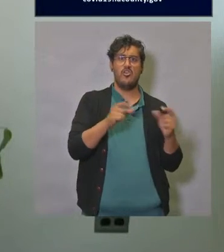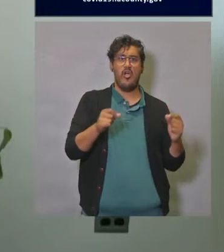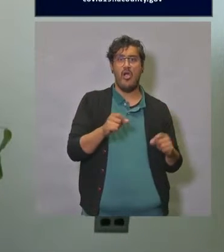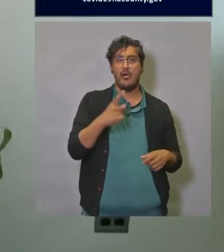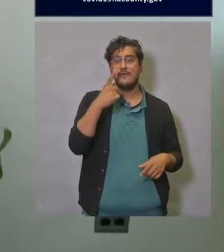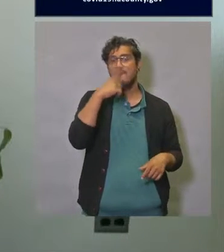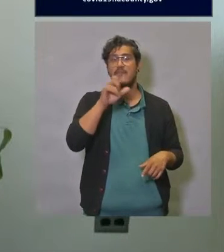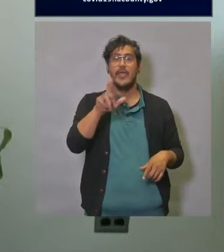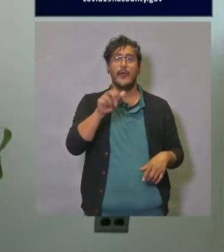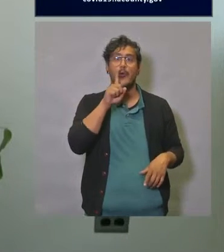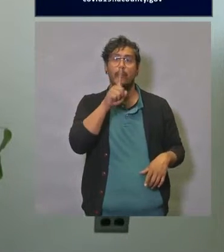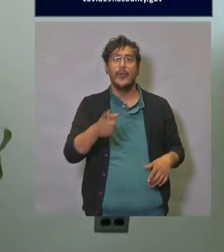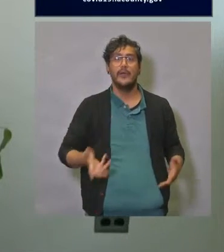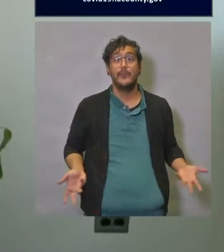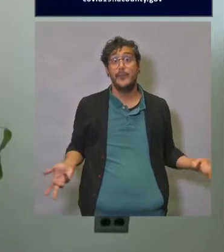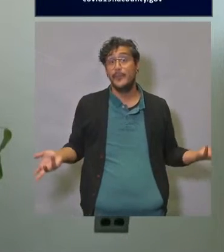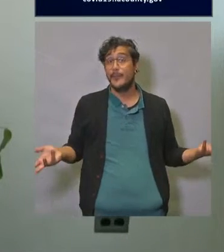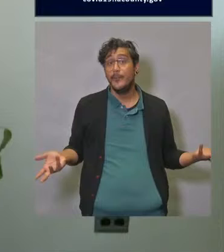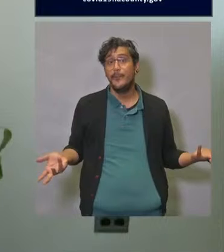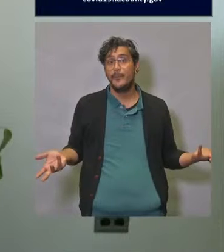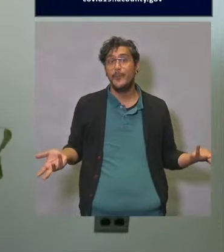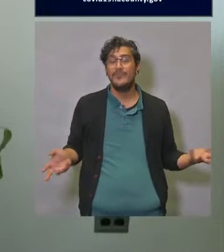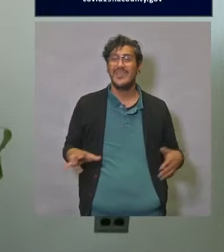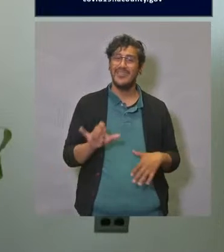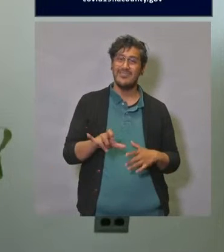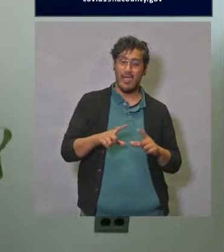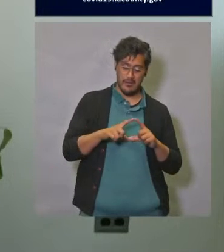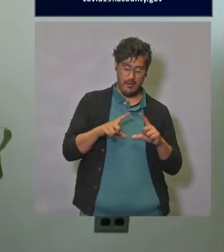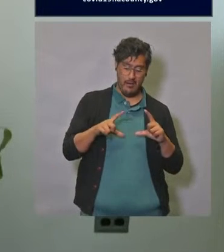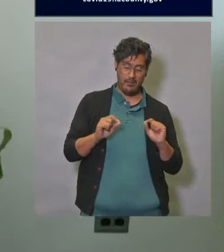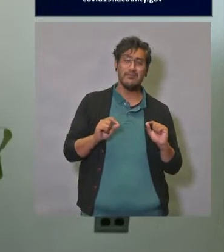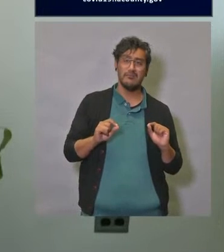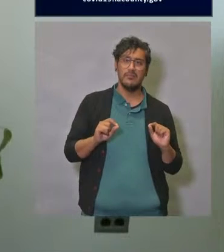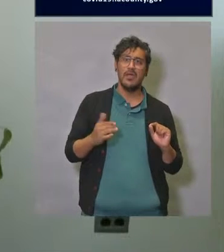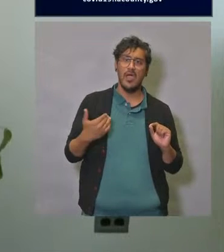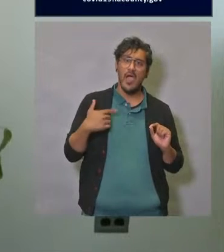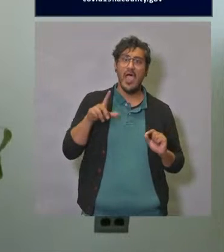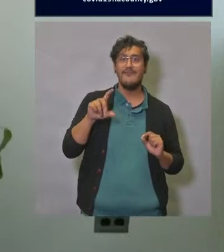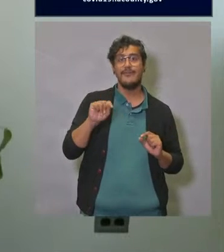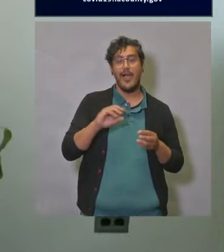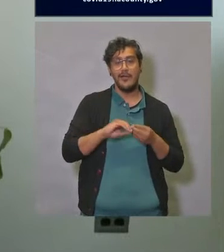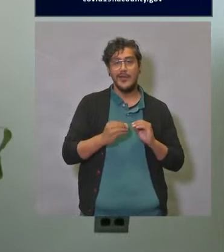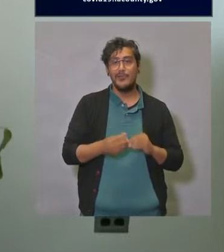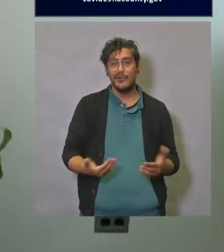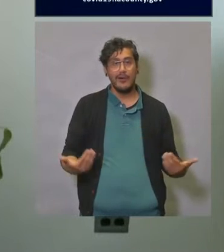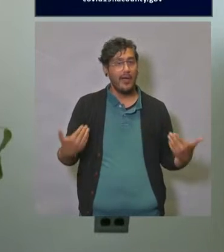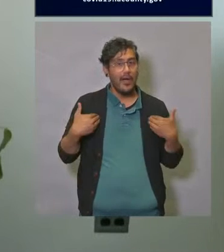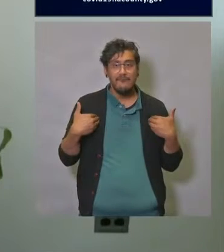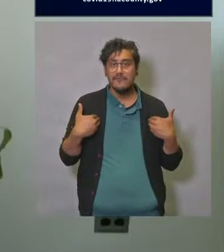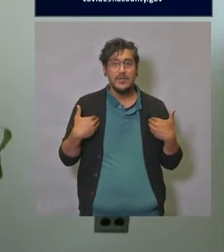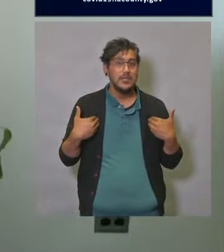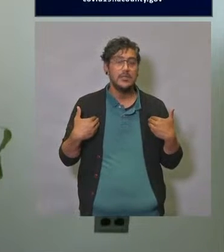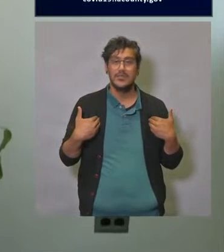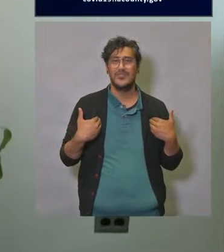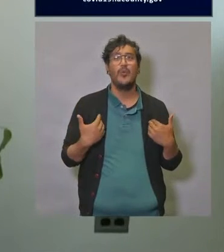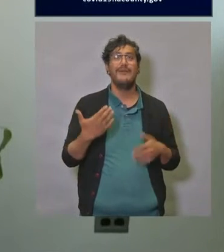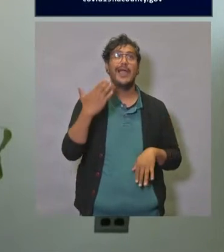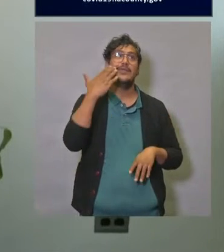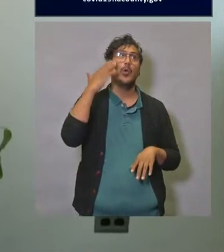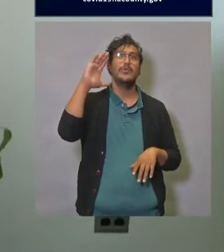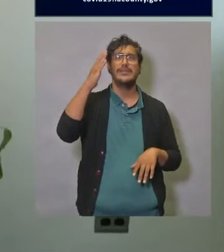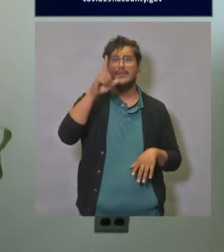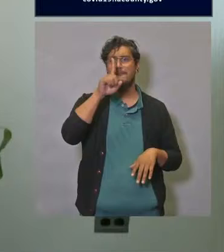actually not a legal card. Those cards do have the lot numbers on them. So I know it seems like it's